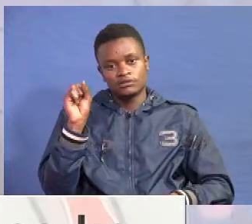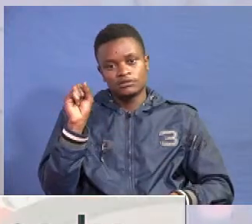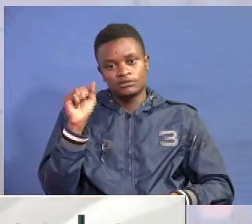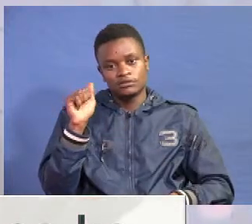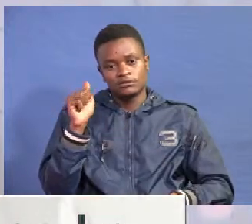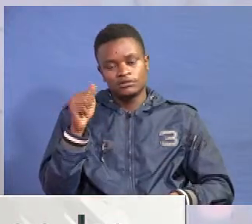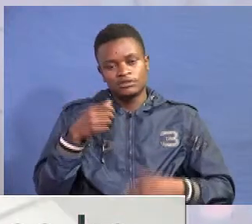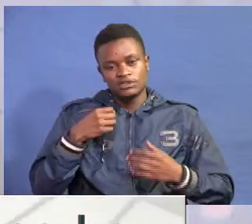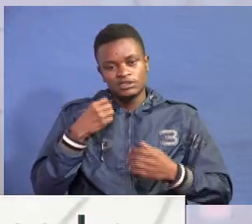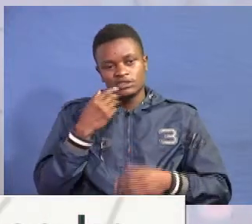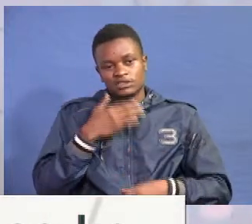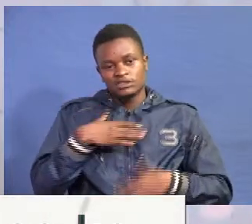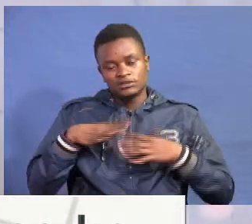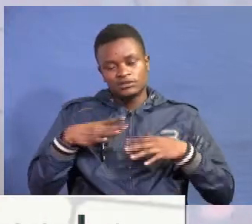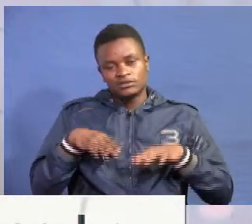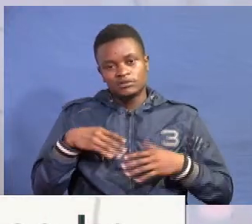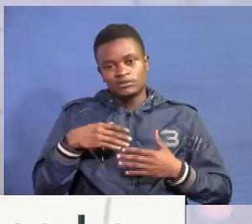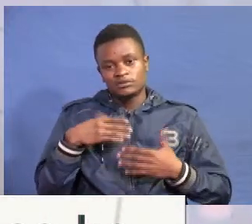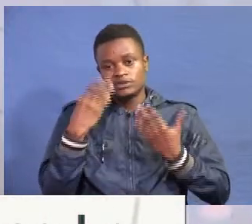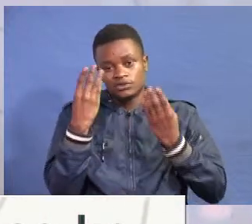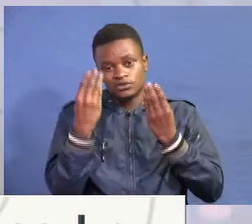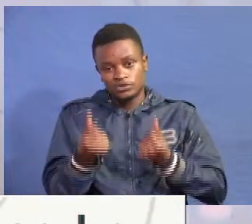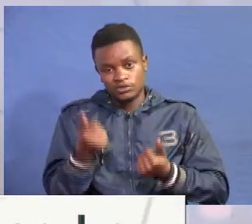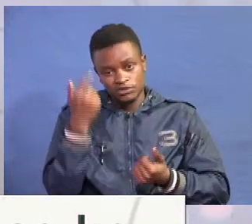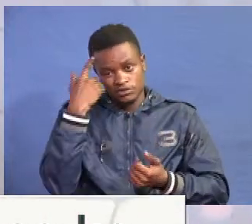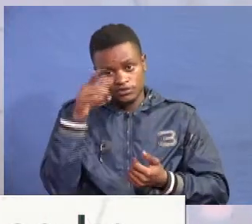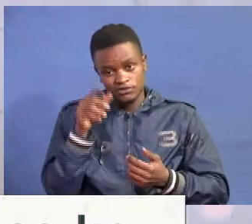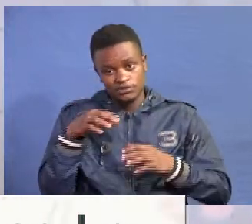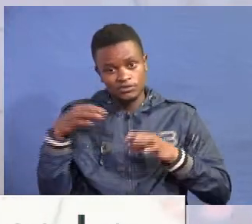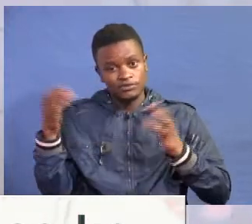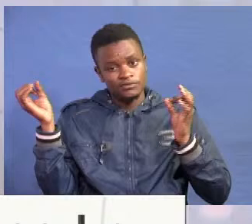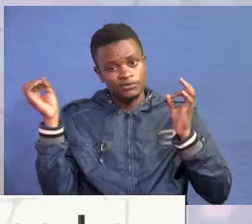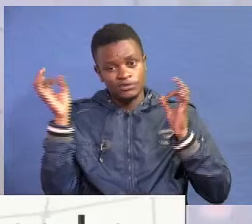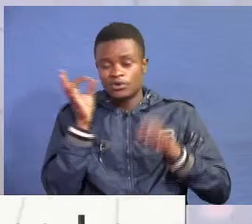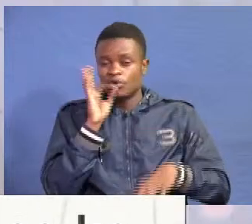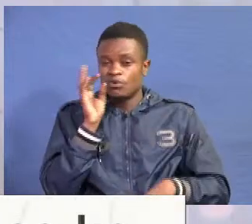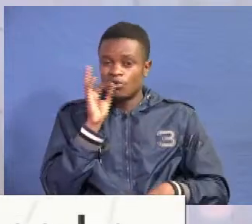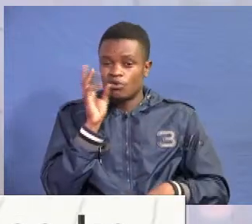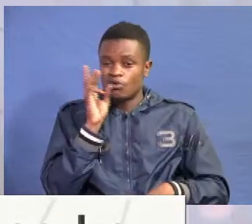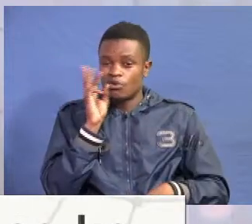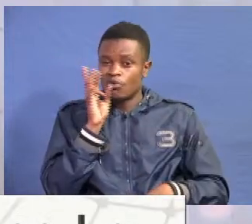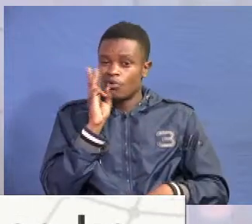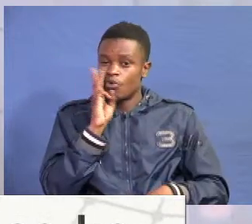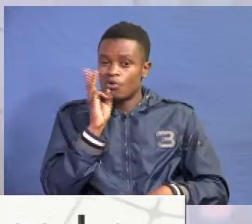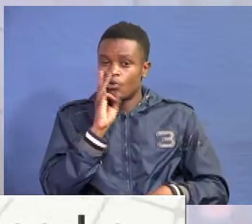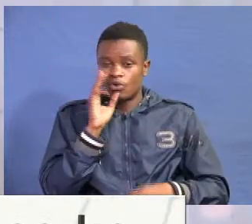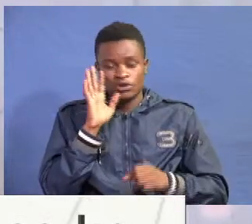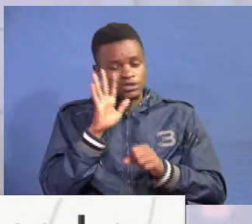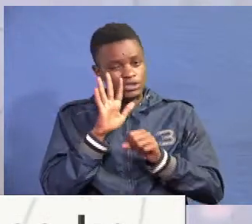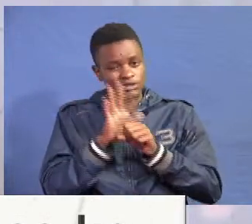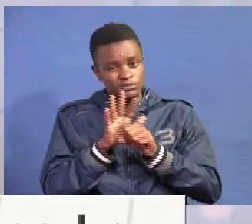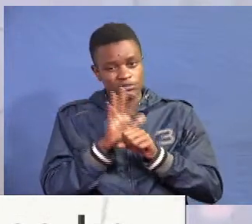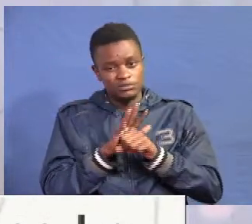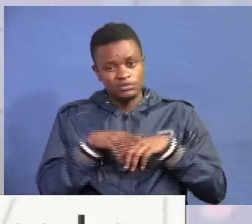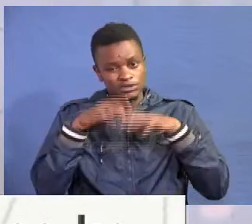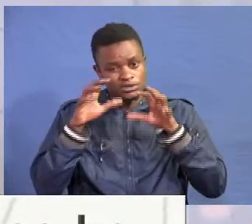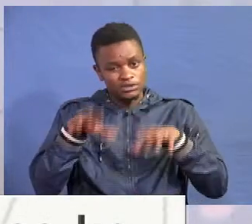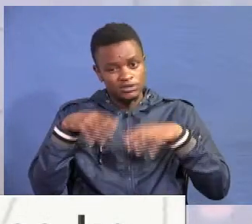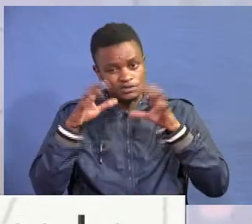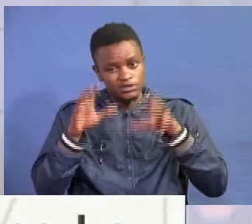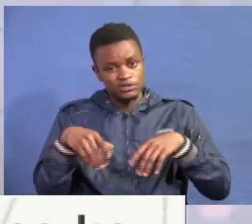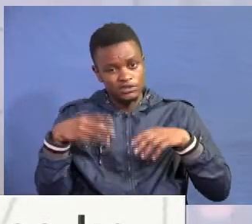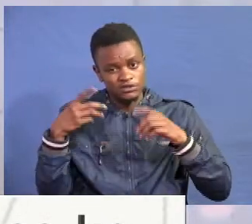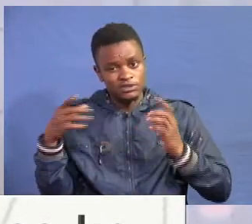for all find a permanent solution to the perennial floods that always leads to death and destroy farms every rainy